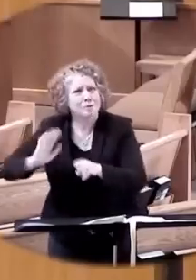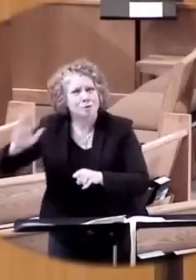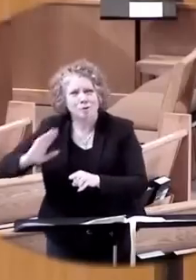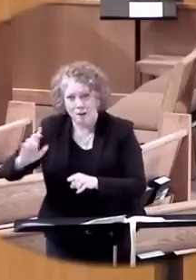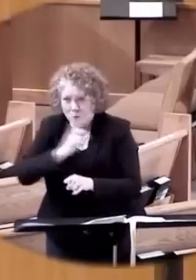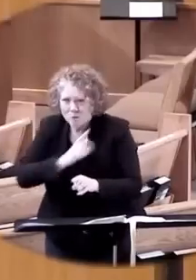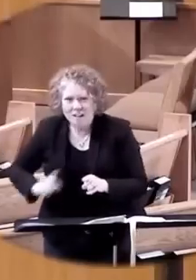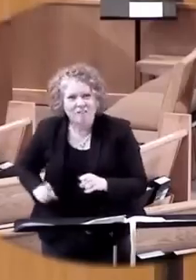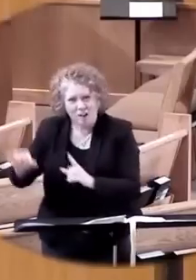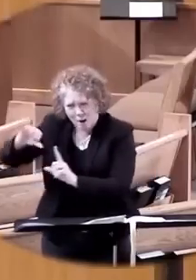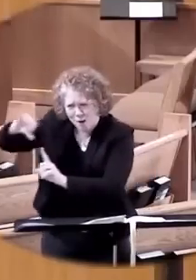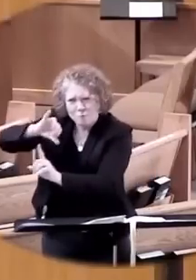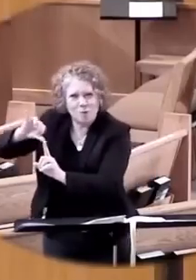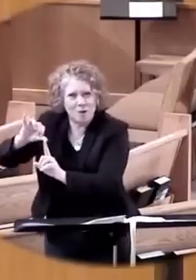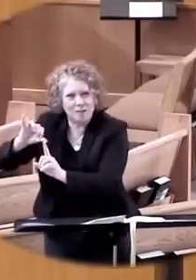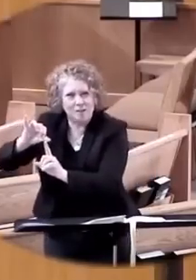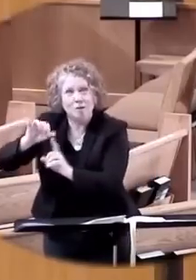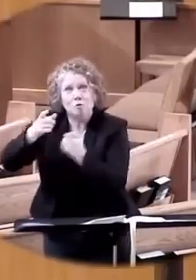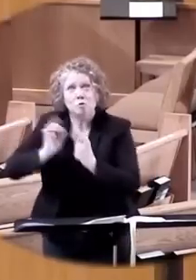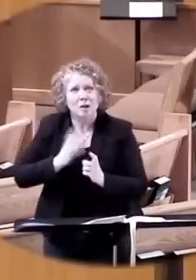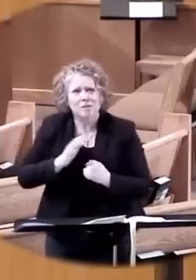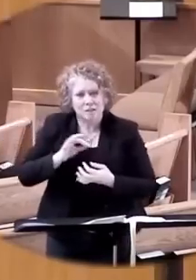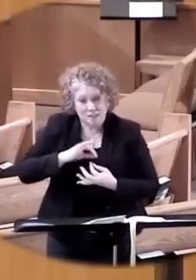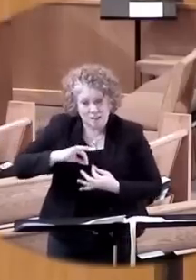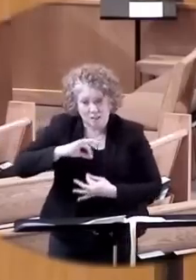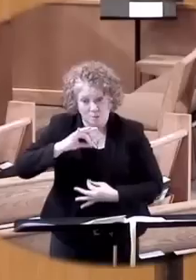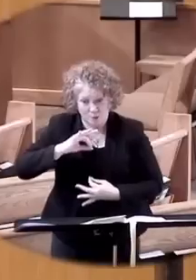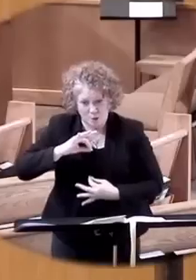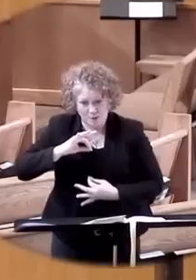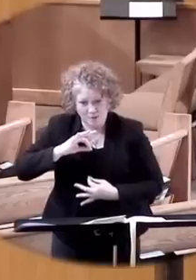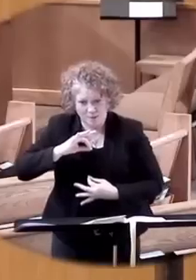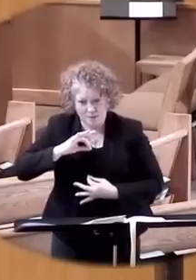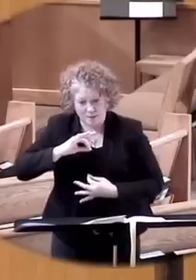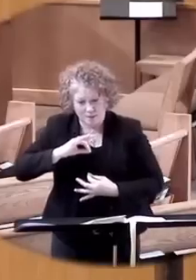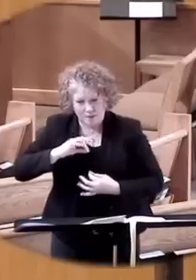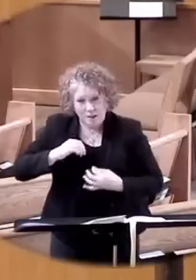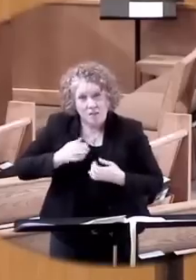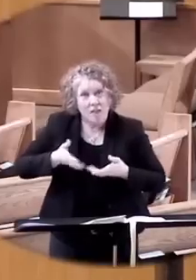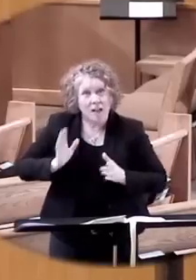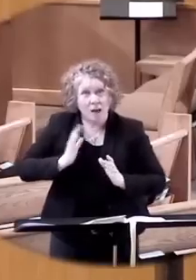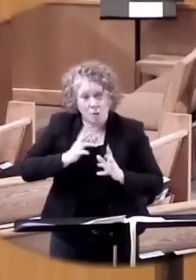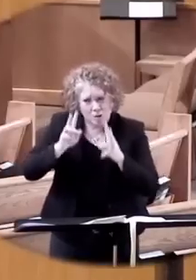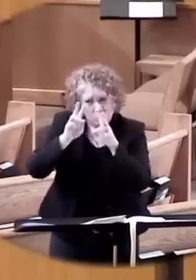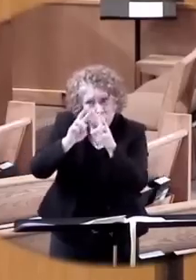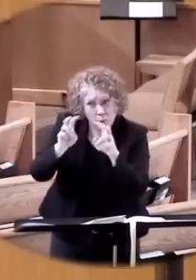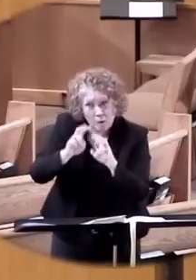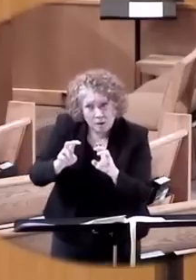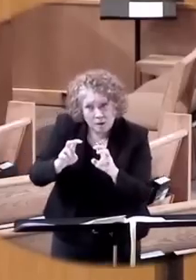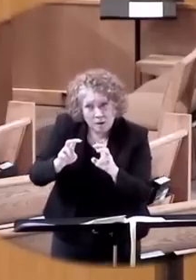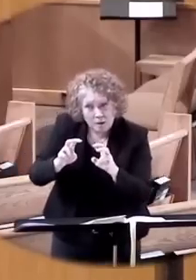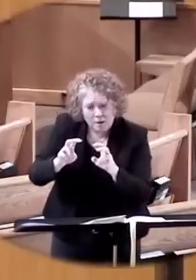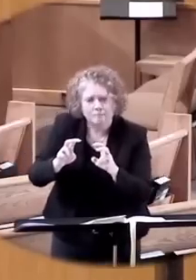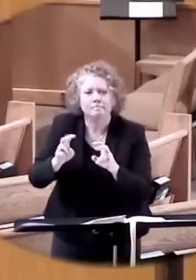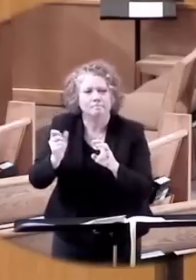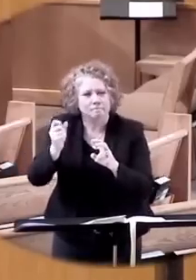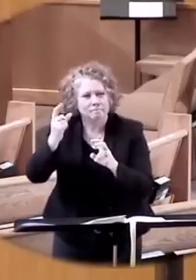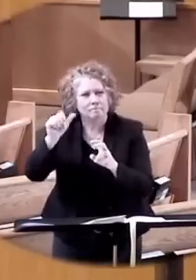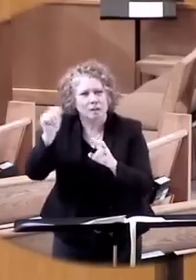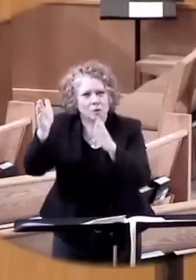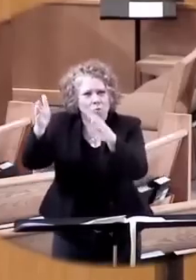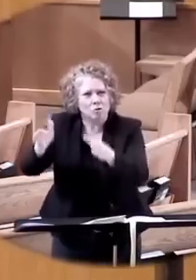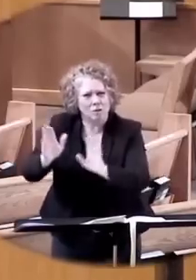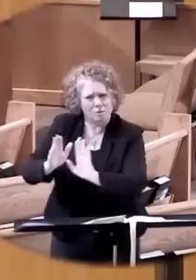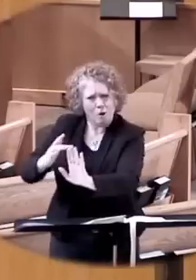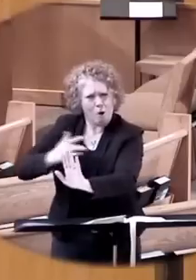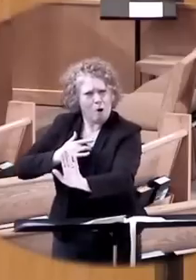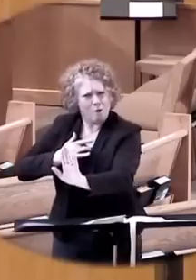Spirit that allow us to perceive the heart. As Paul teaches us tonight,